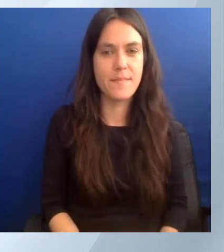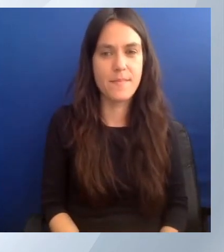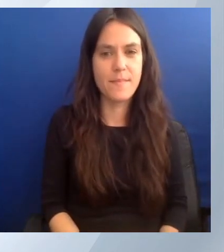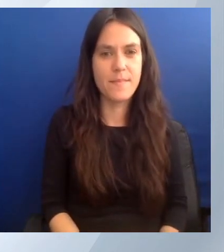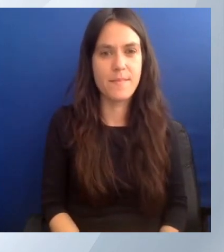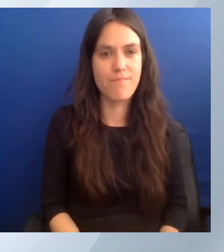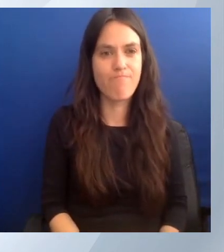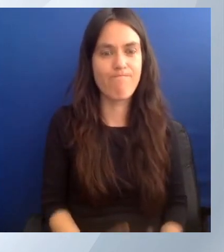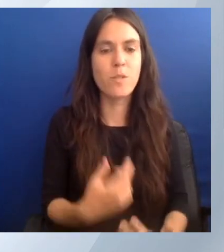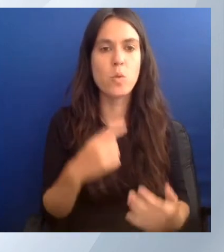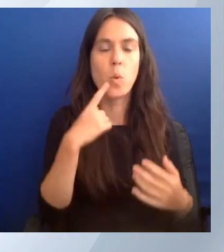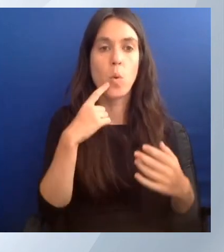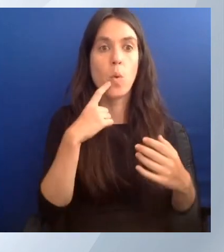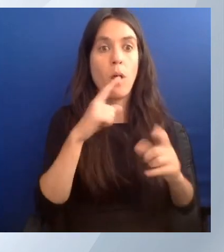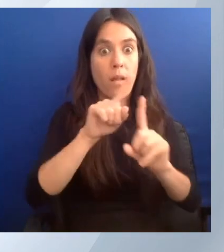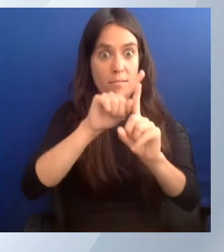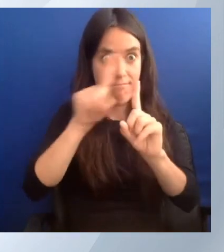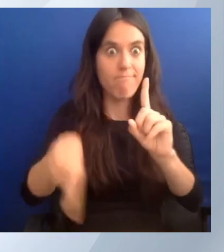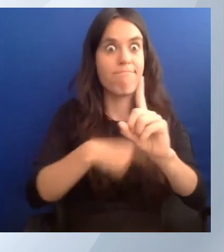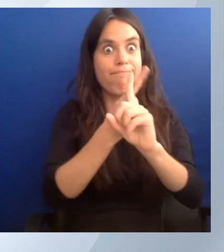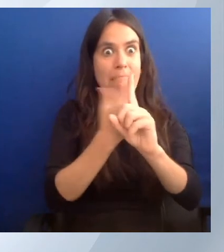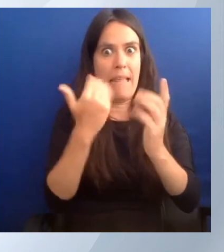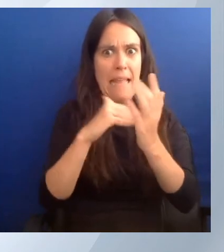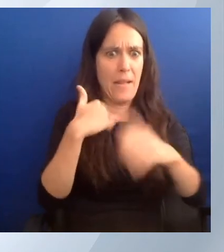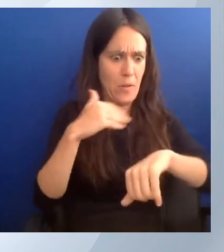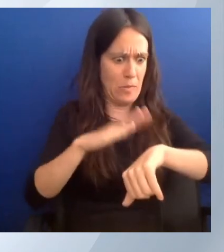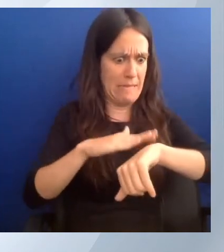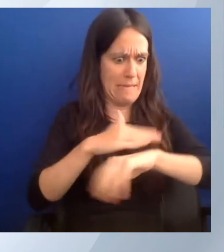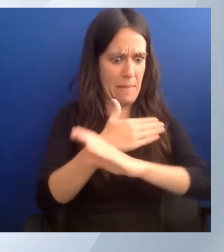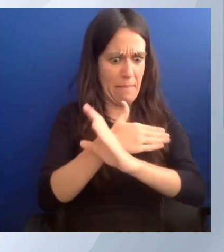a refresh. I'm kind of running out of time, so I hope this